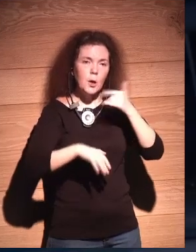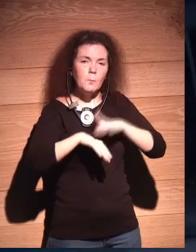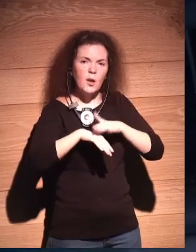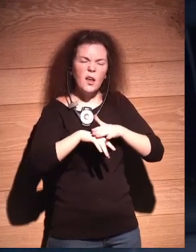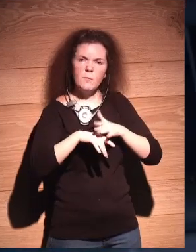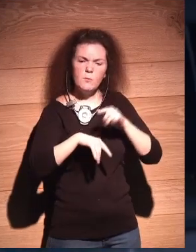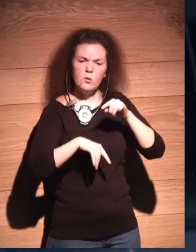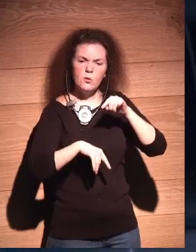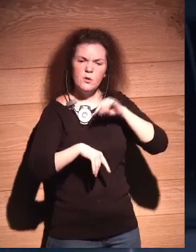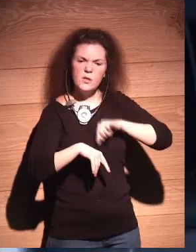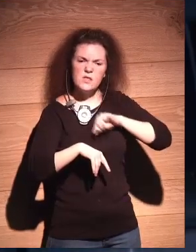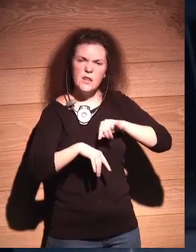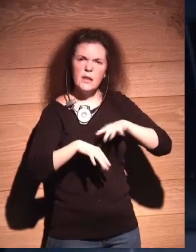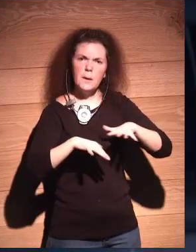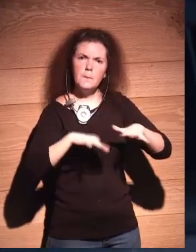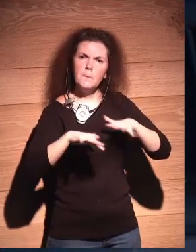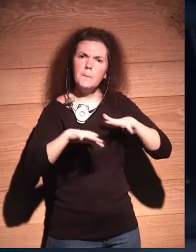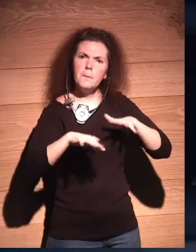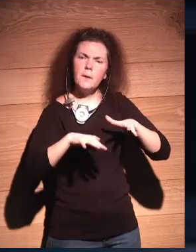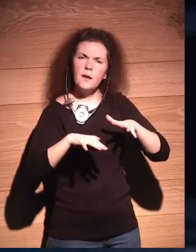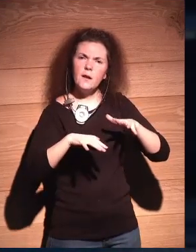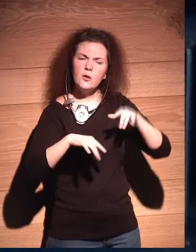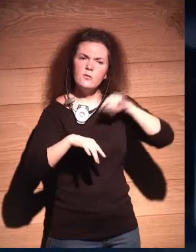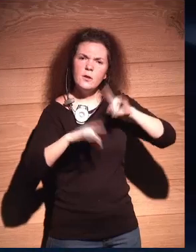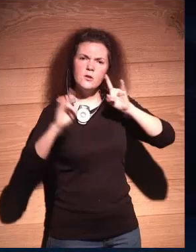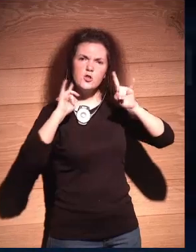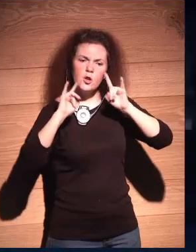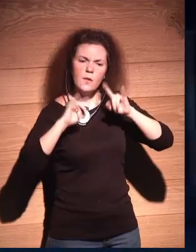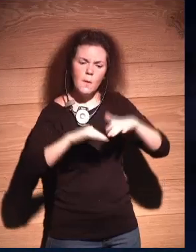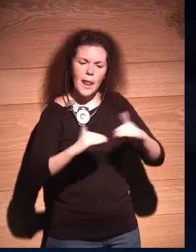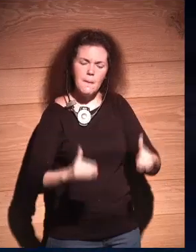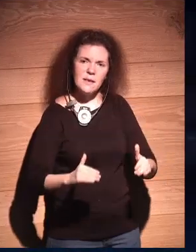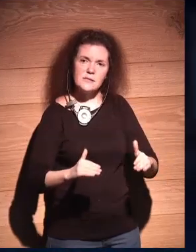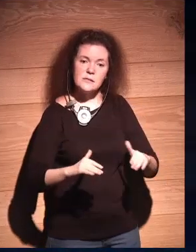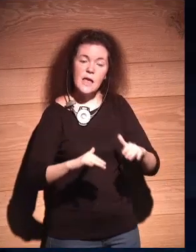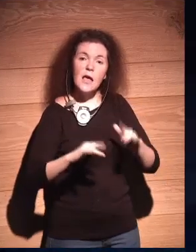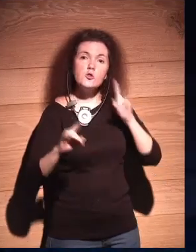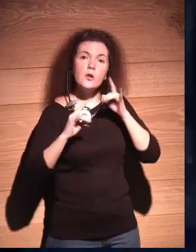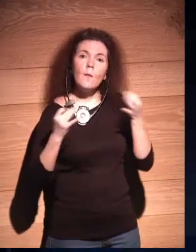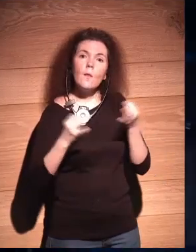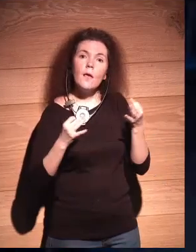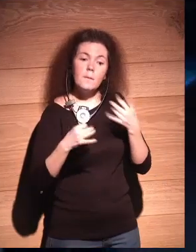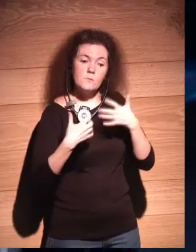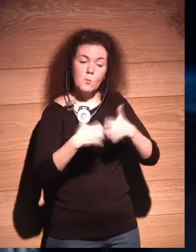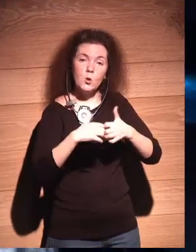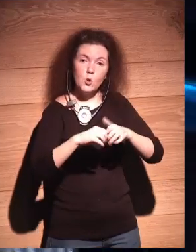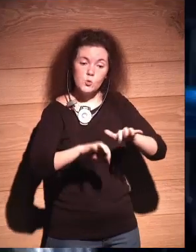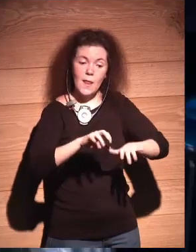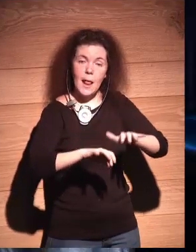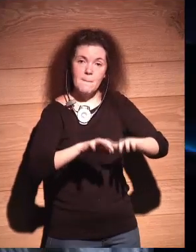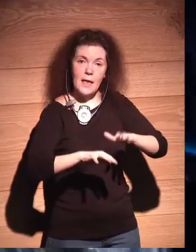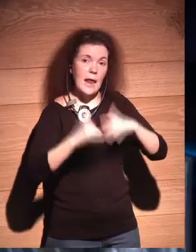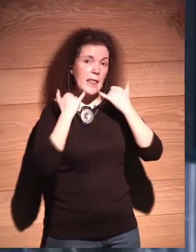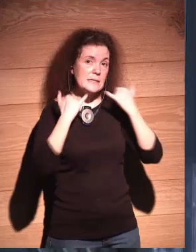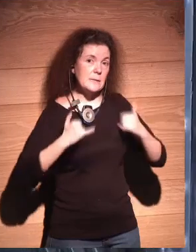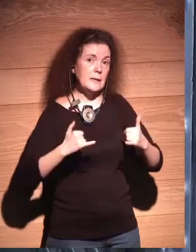coming up through the table, and it was it was the motor of the typewriter coming up through my elbows and into my head. And I thought, I'm going to